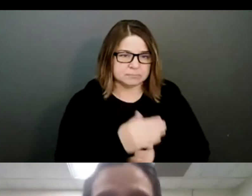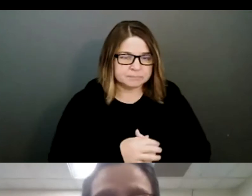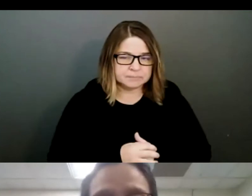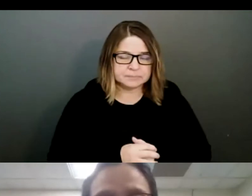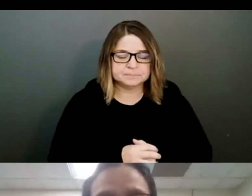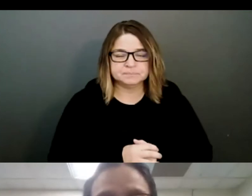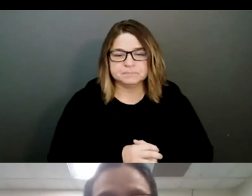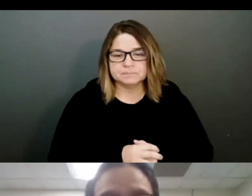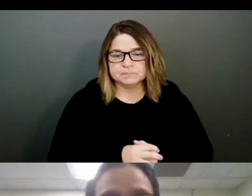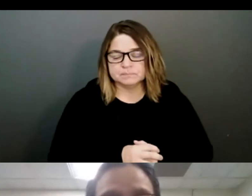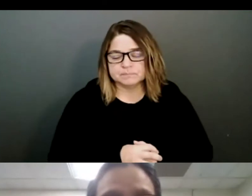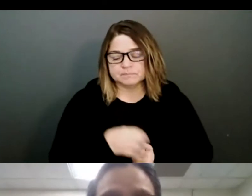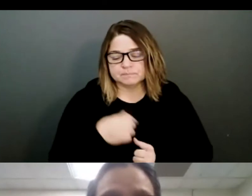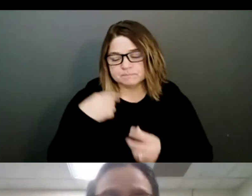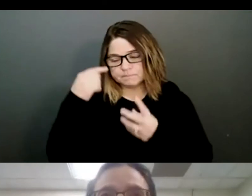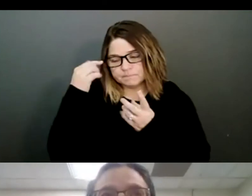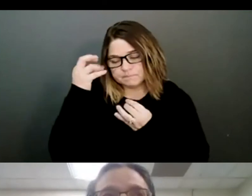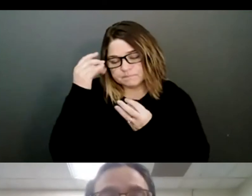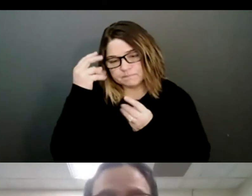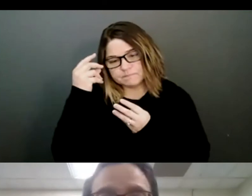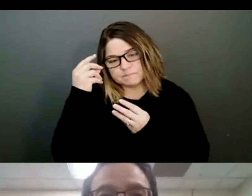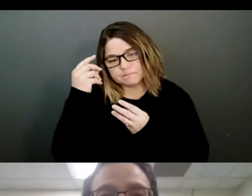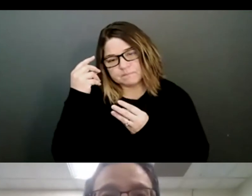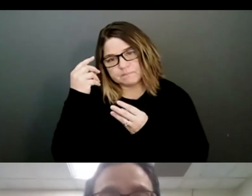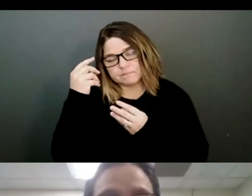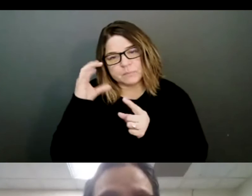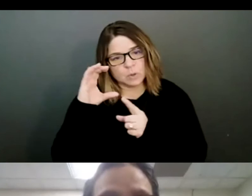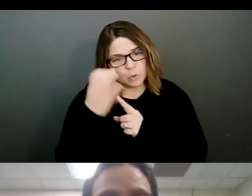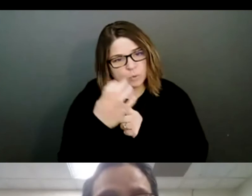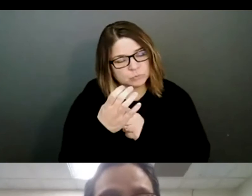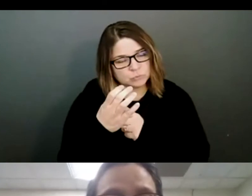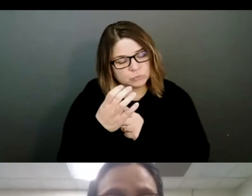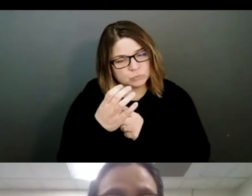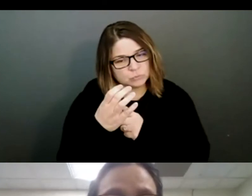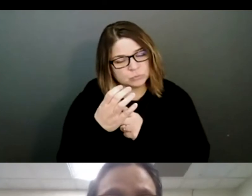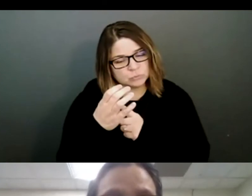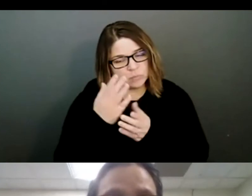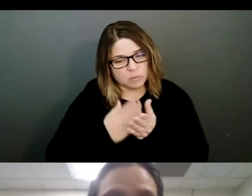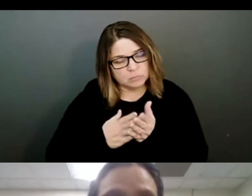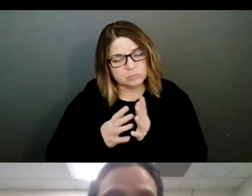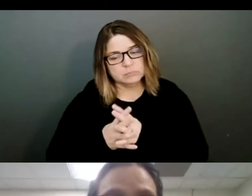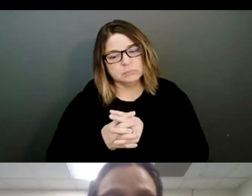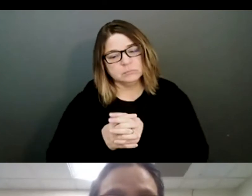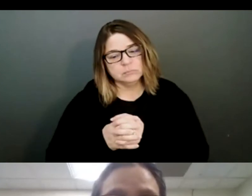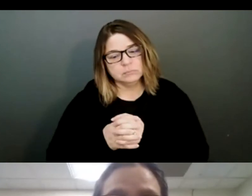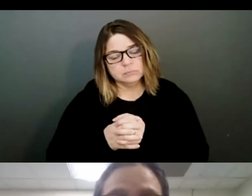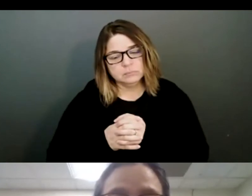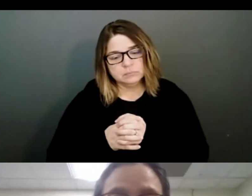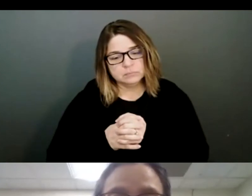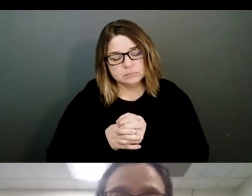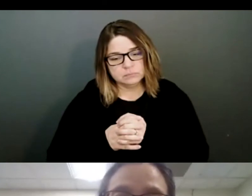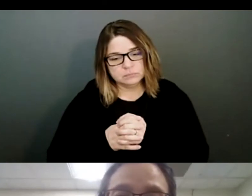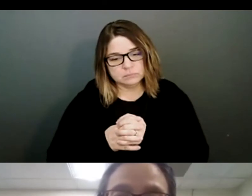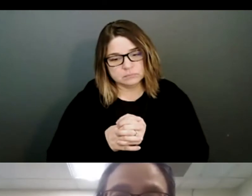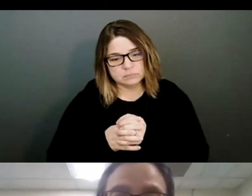something that I think about, that cultural piece, is like in working